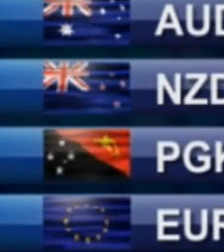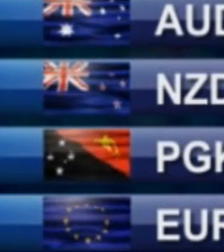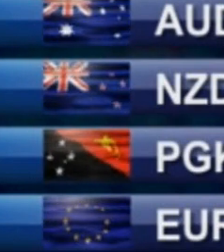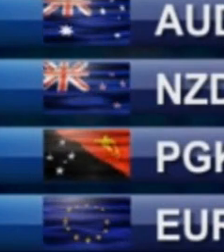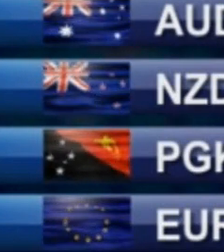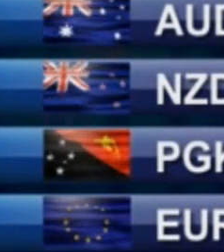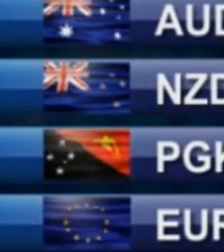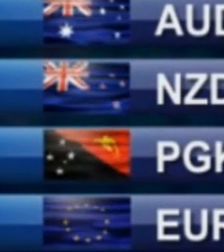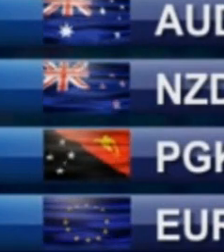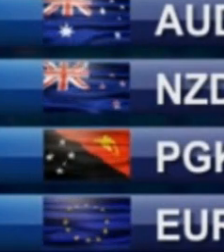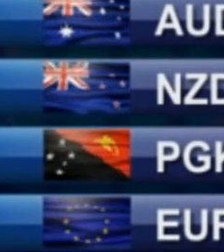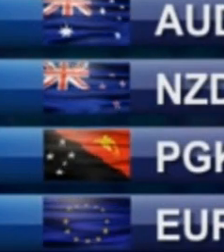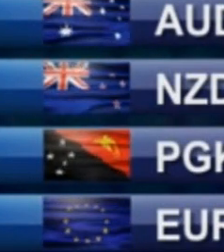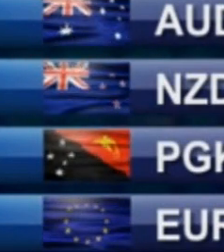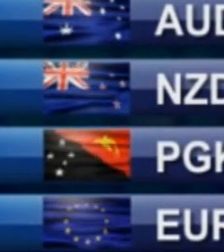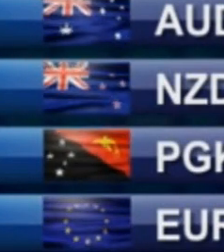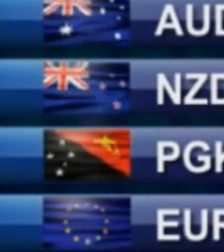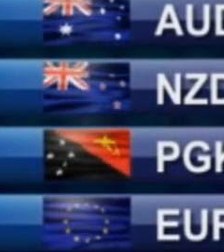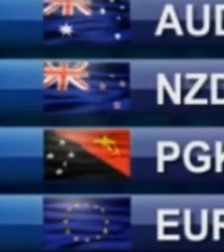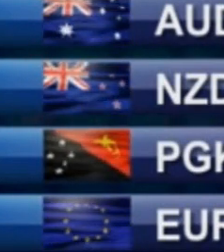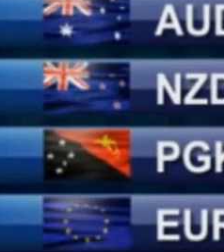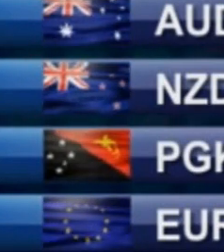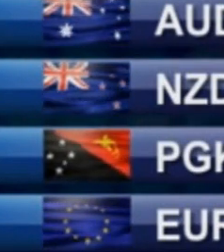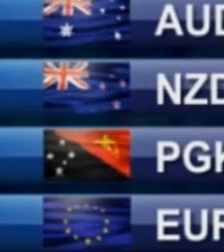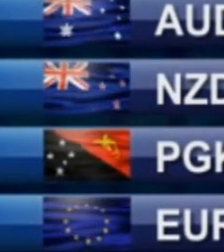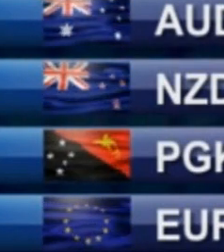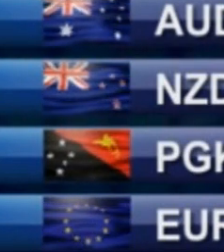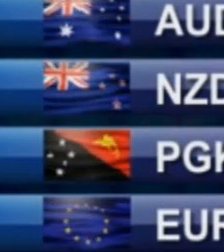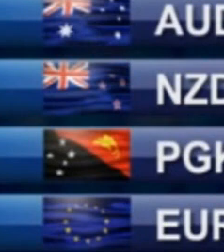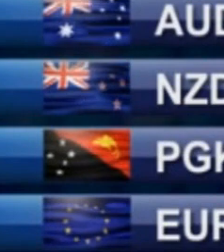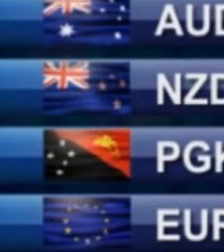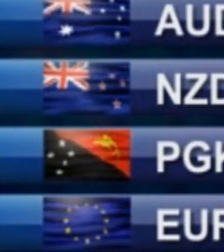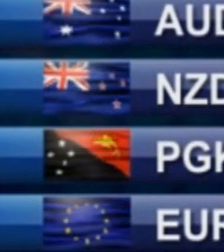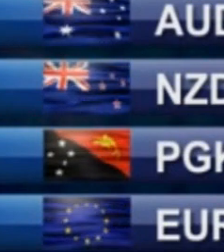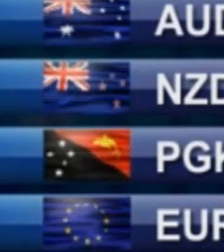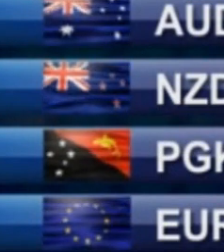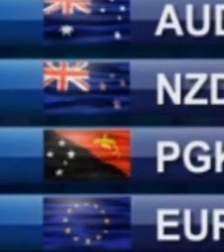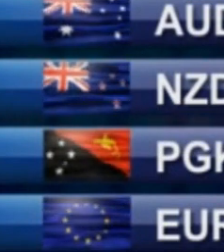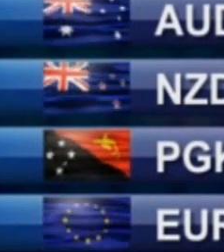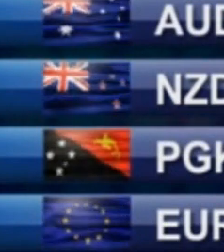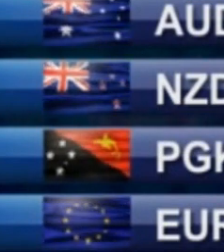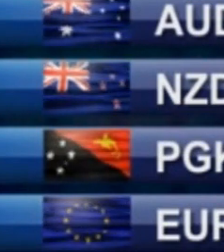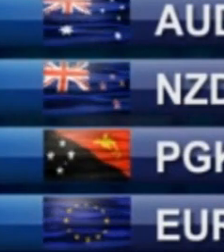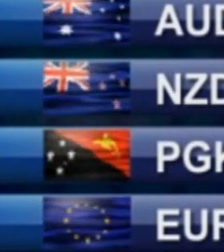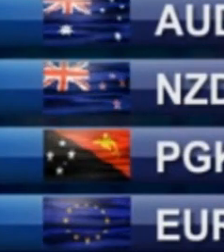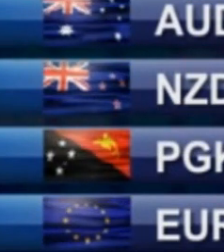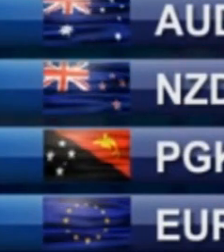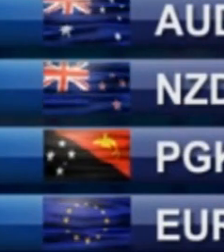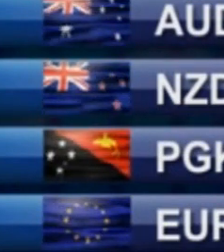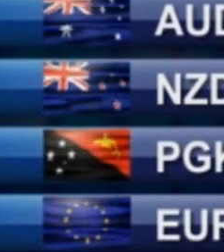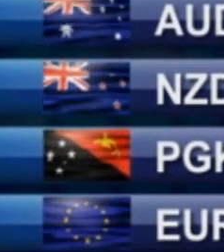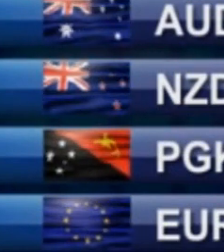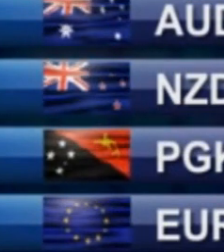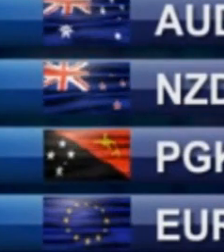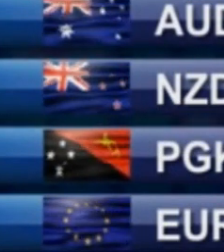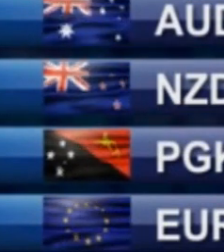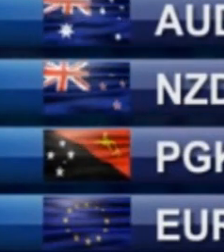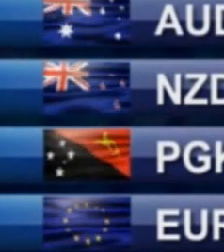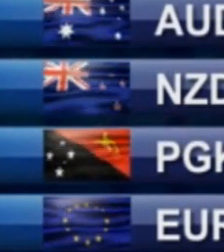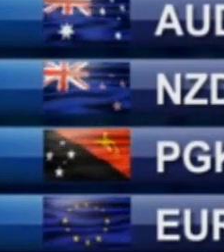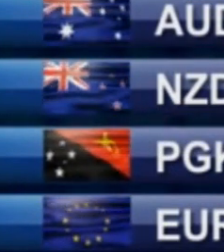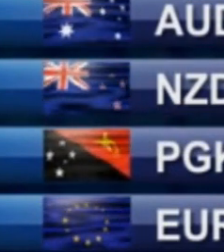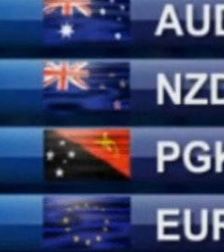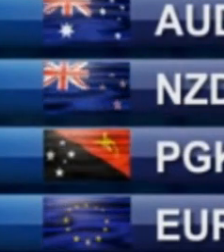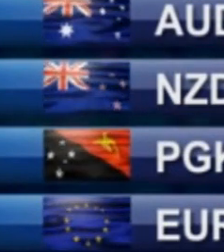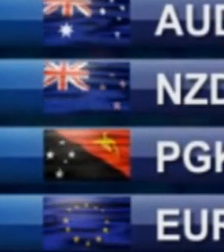yen. But as usual, when the US dollar is going down, the Fiji dollar also falls against regional currencies like the Aussie and Kiwi